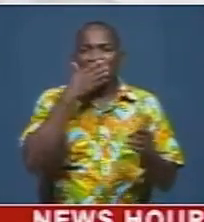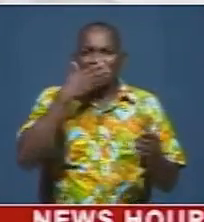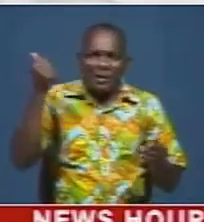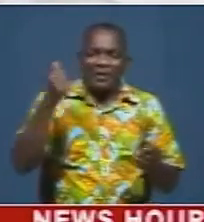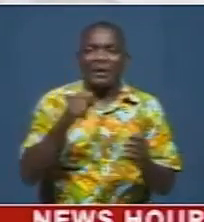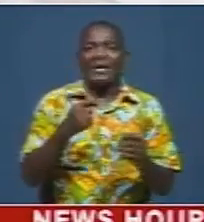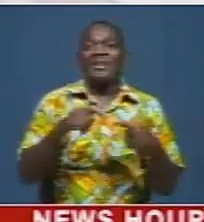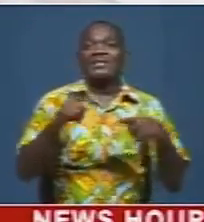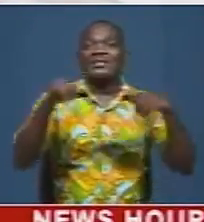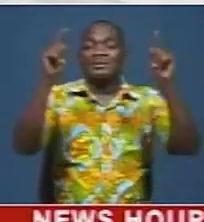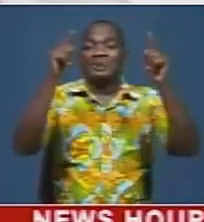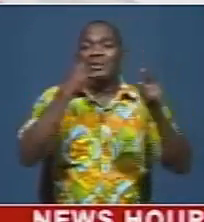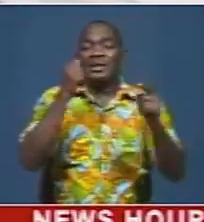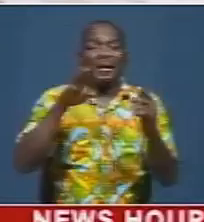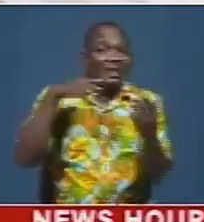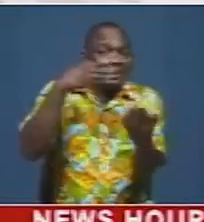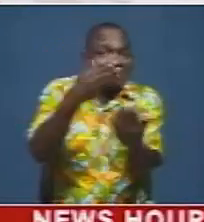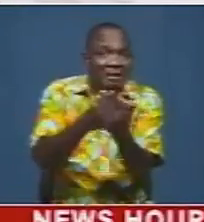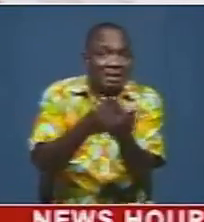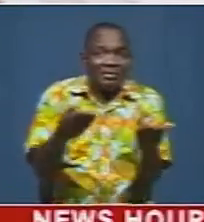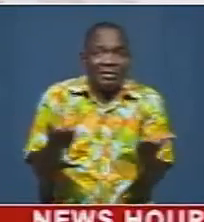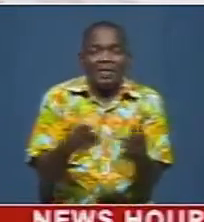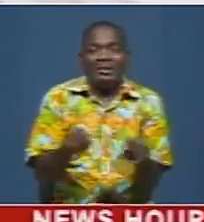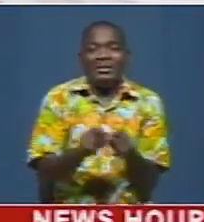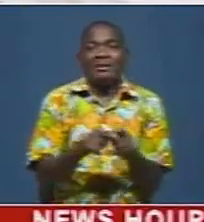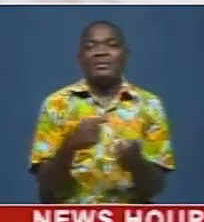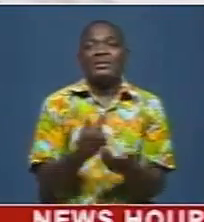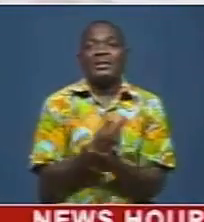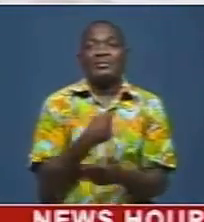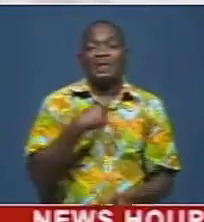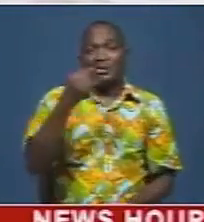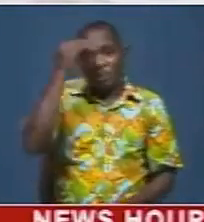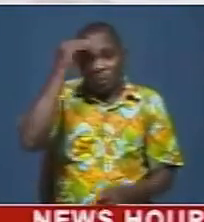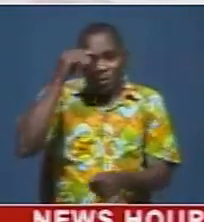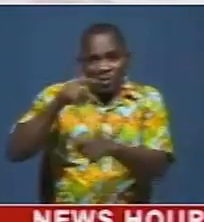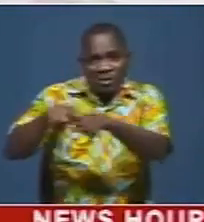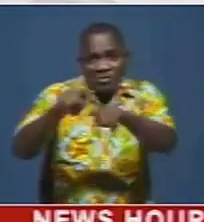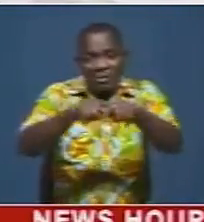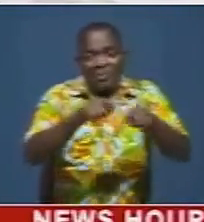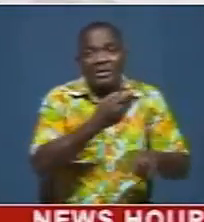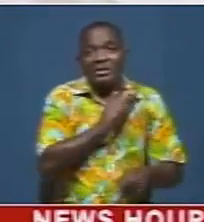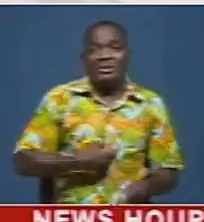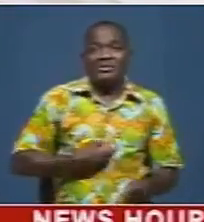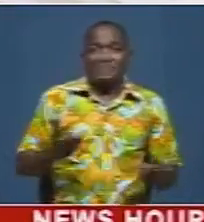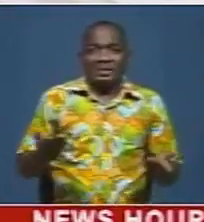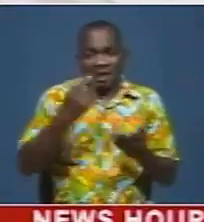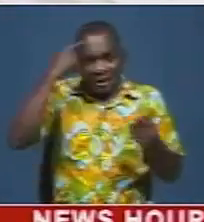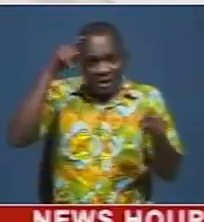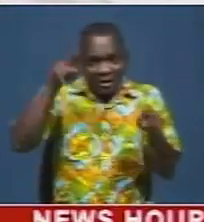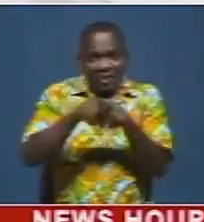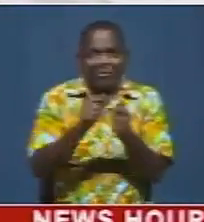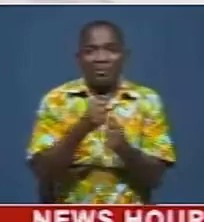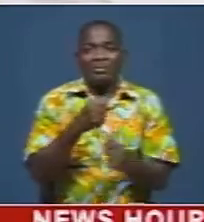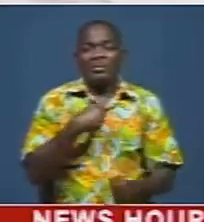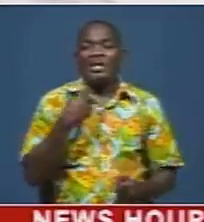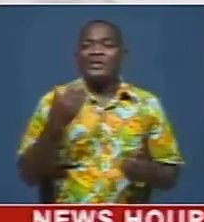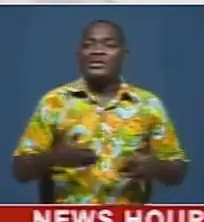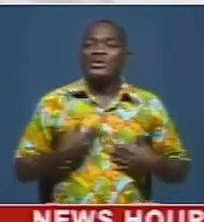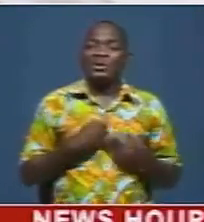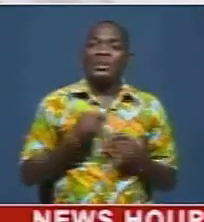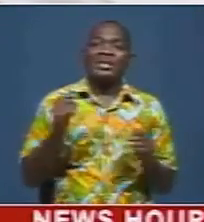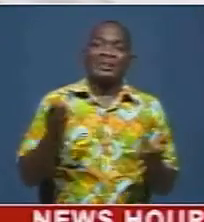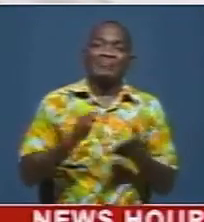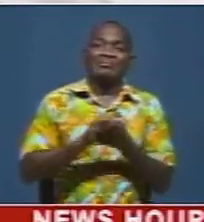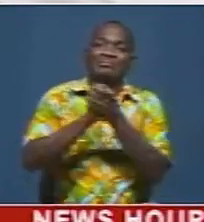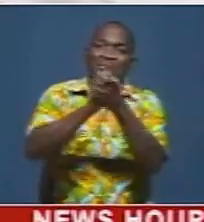achievement in Ekonfi and Ghana as a whole. I know the chiefs and people of Ekonfi share in my excitement to celebrate your